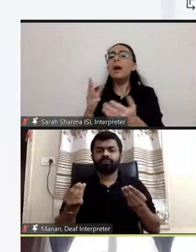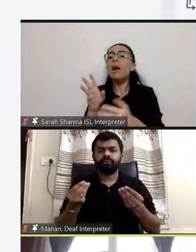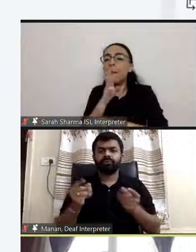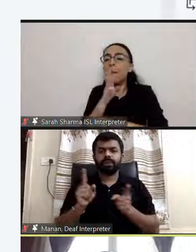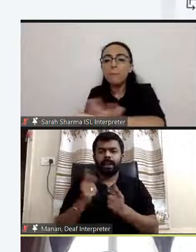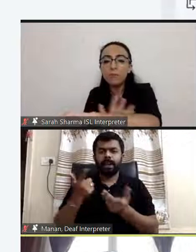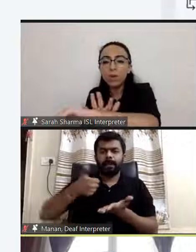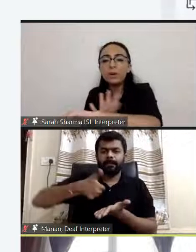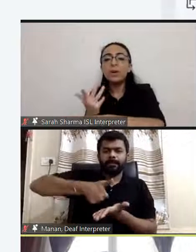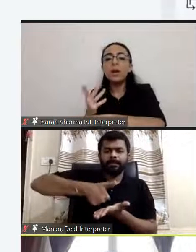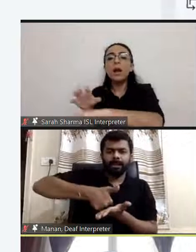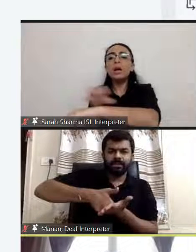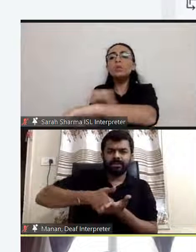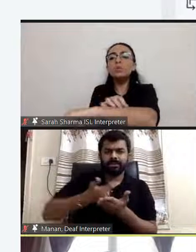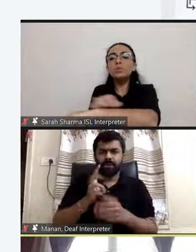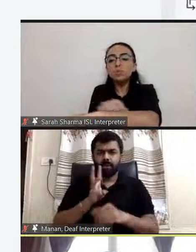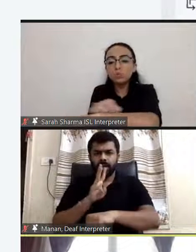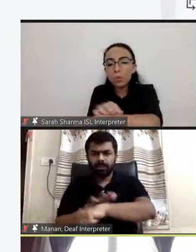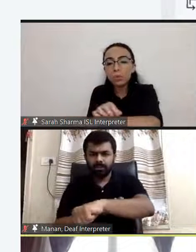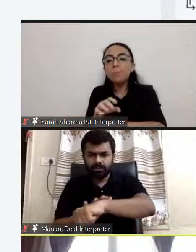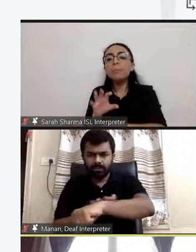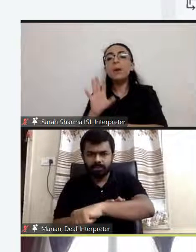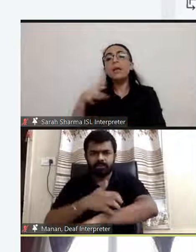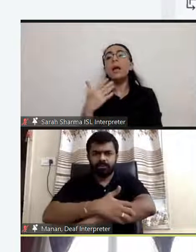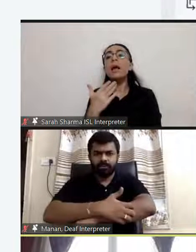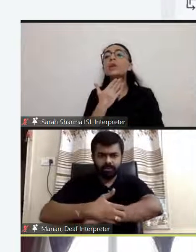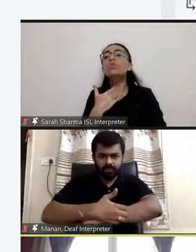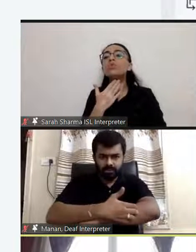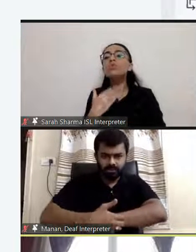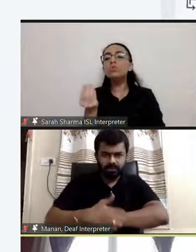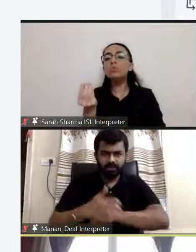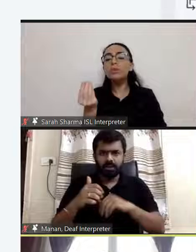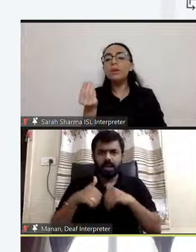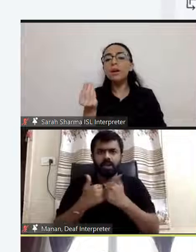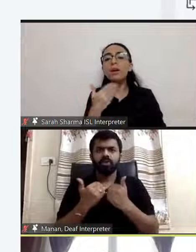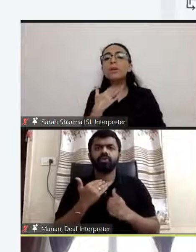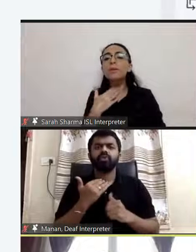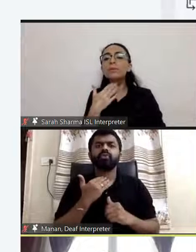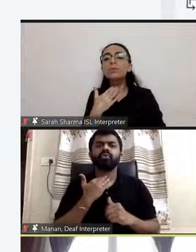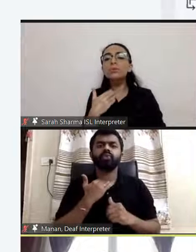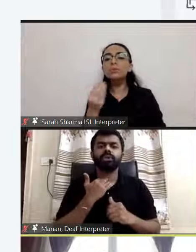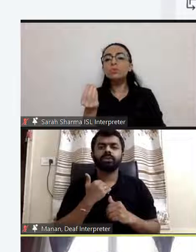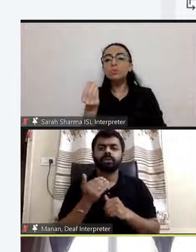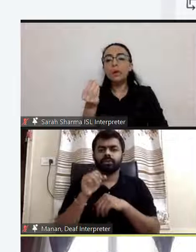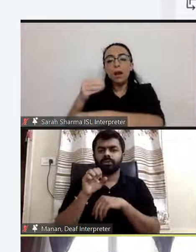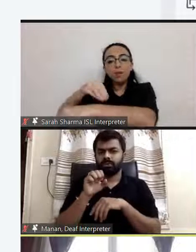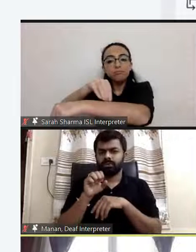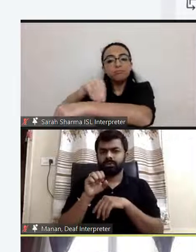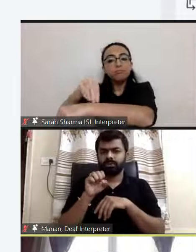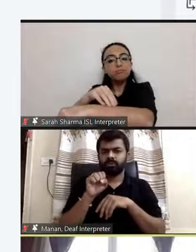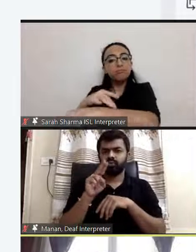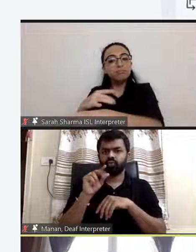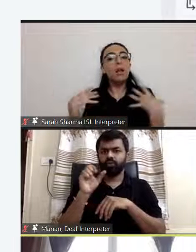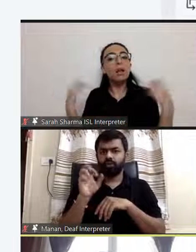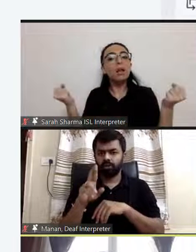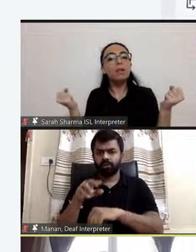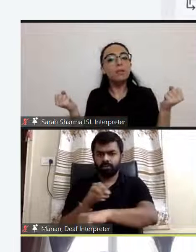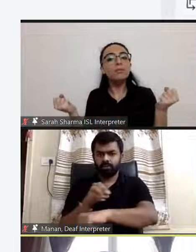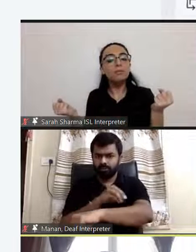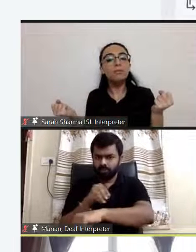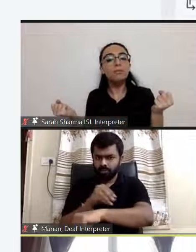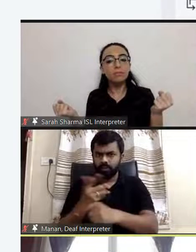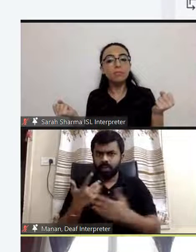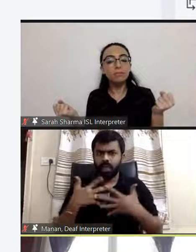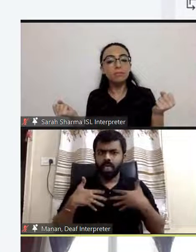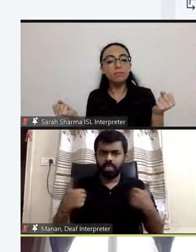and water and sugar. So the content of